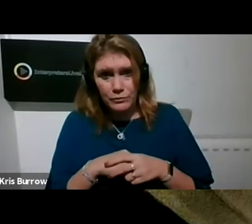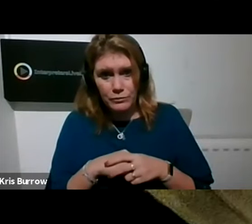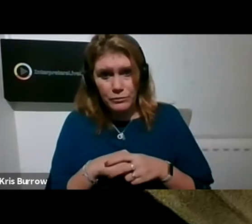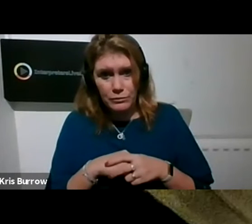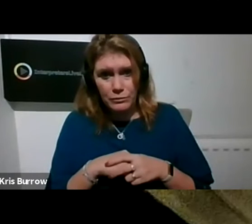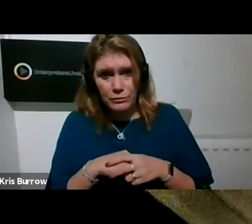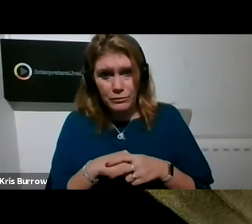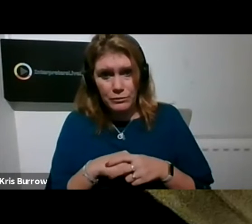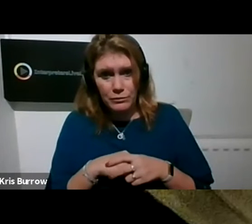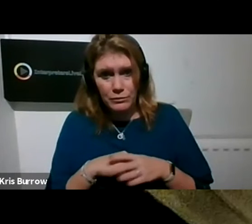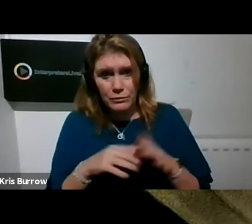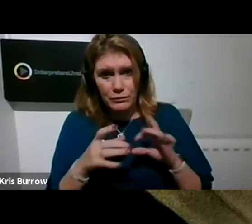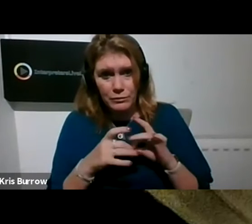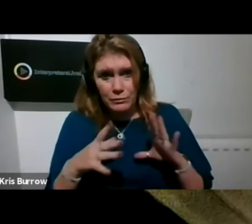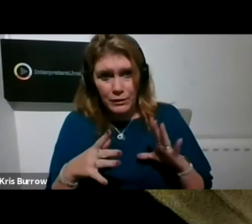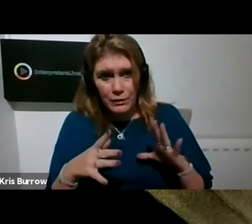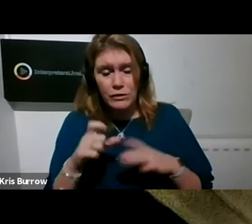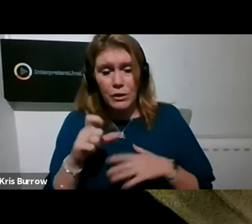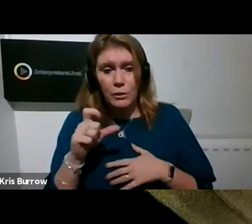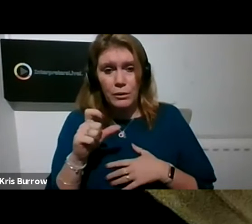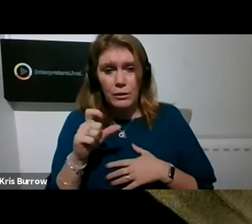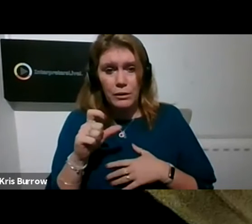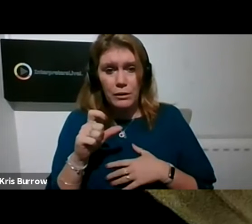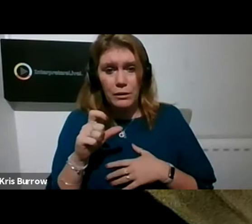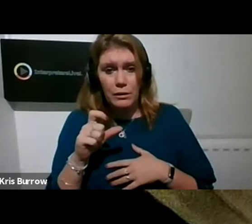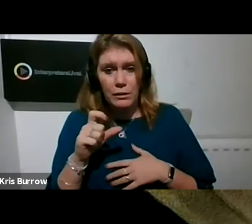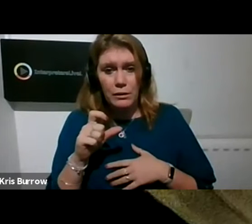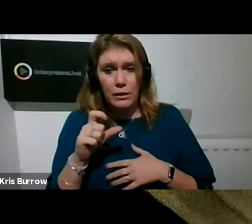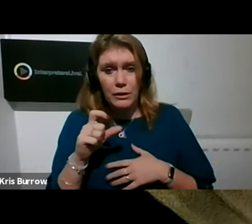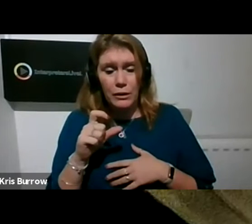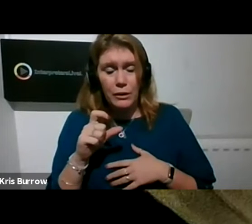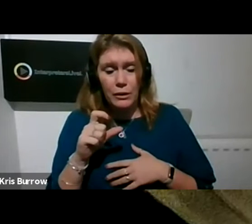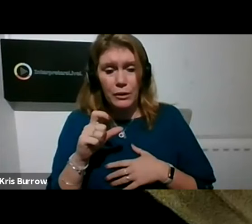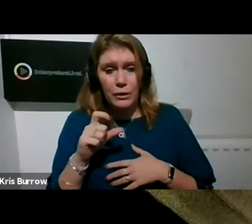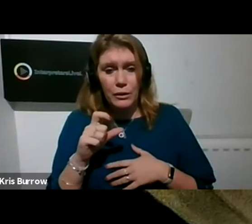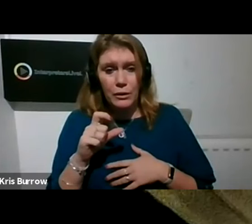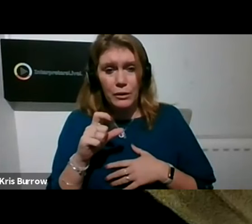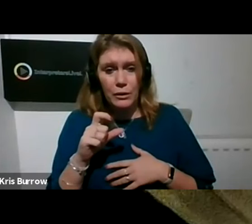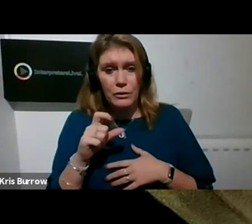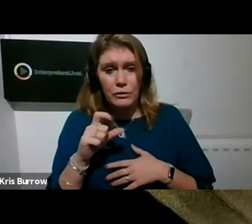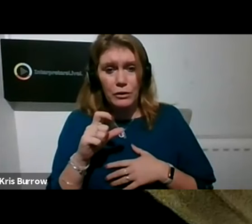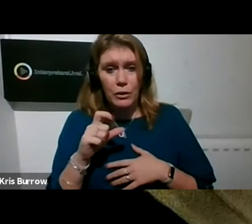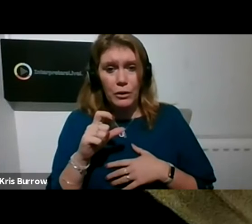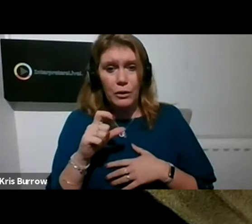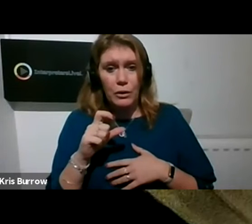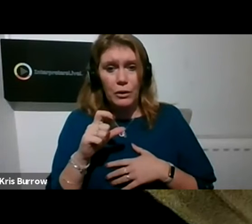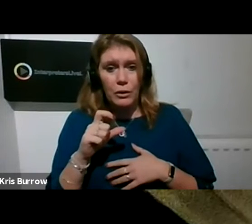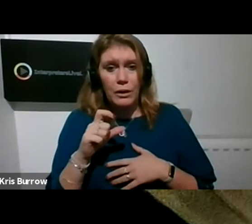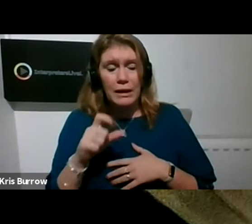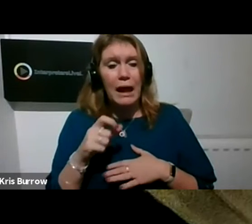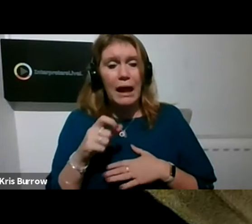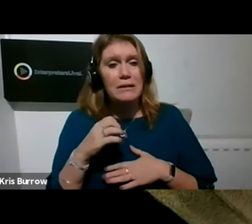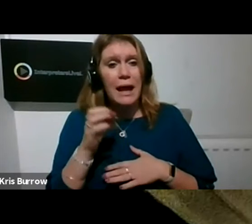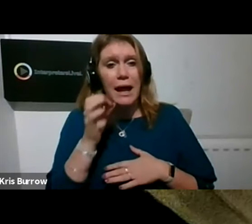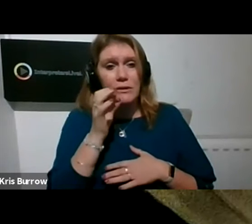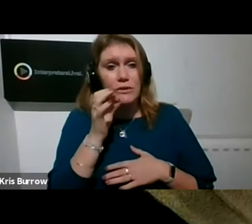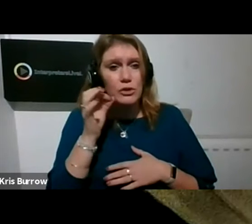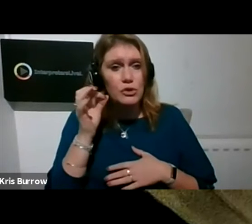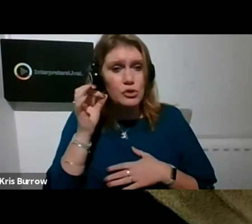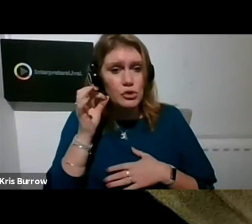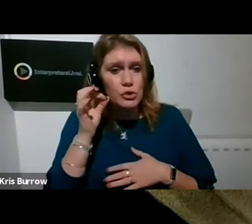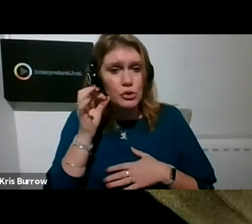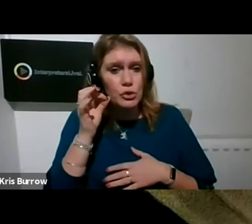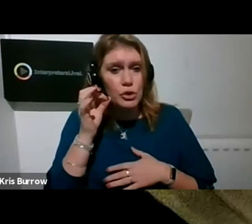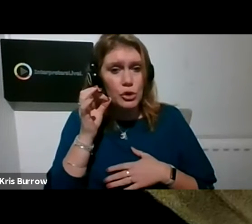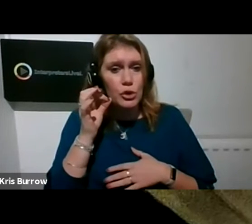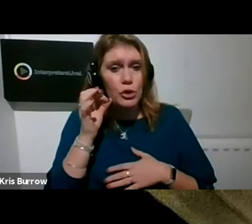Clarence. Oh, okay. So Clarence is paraplegic and has a tube which is called his head